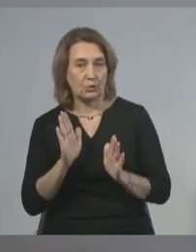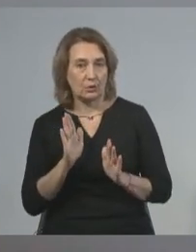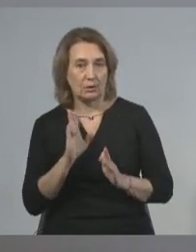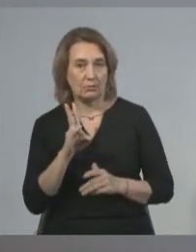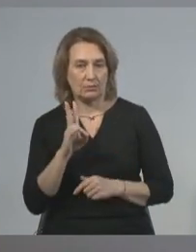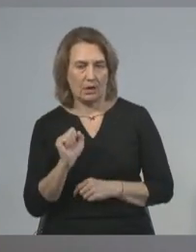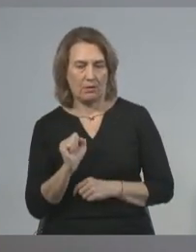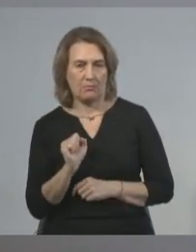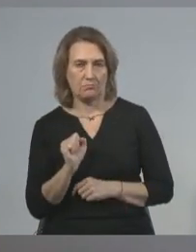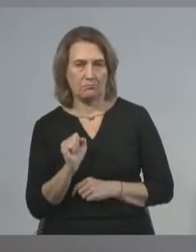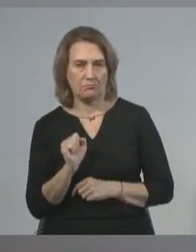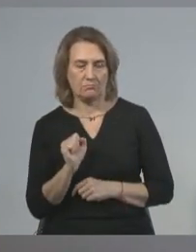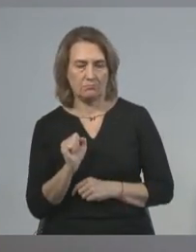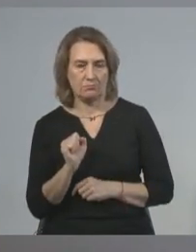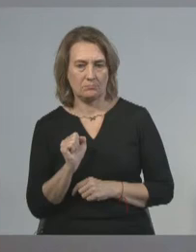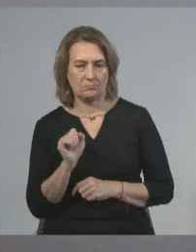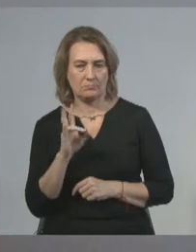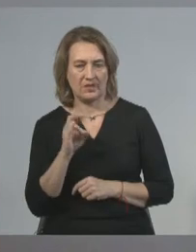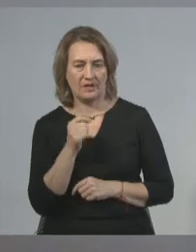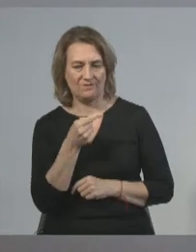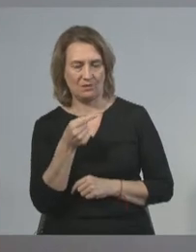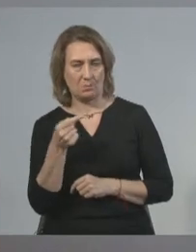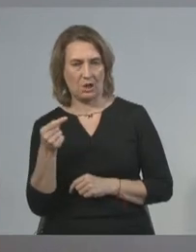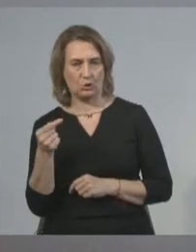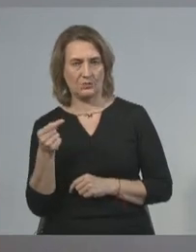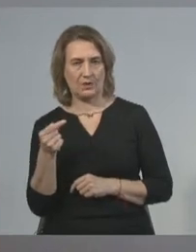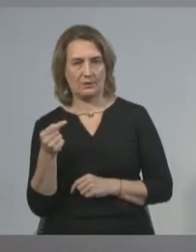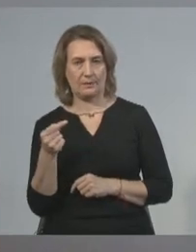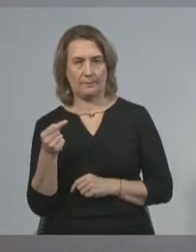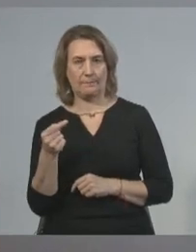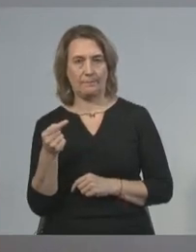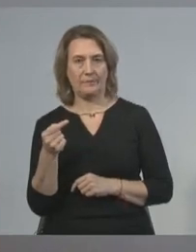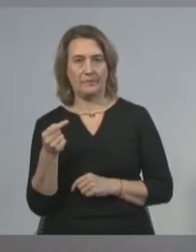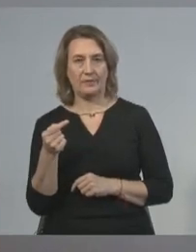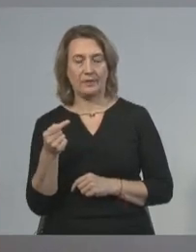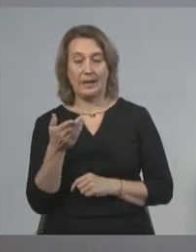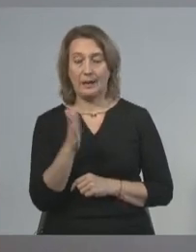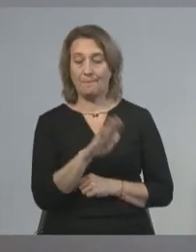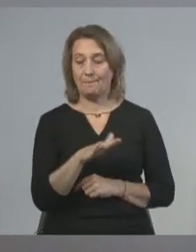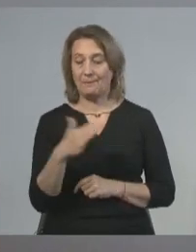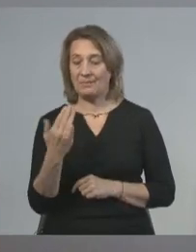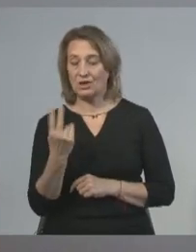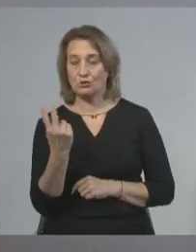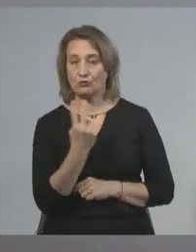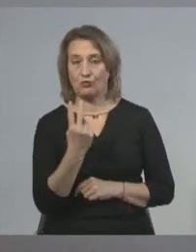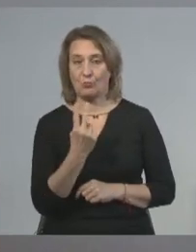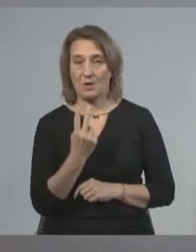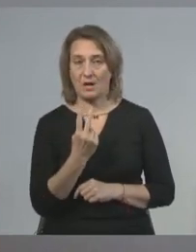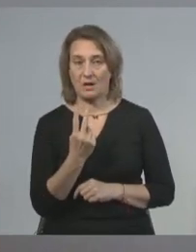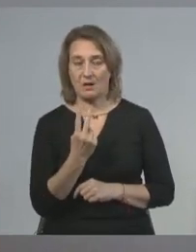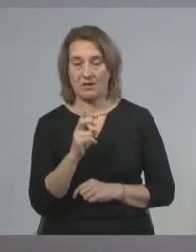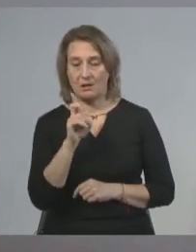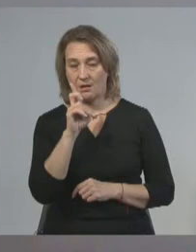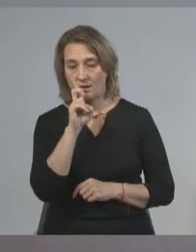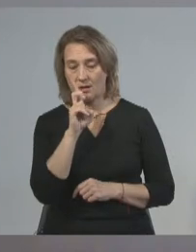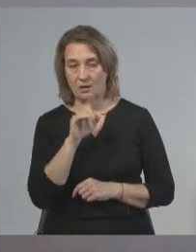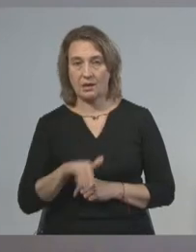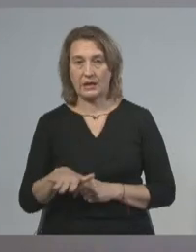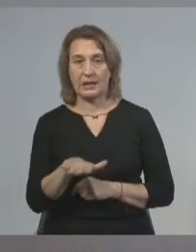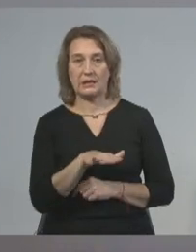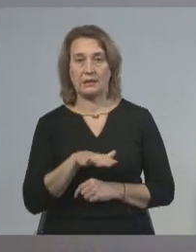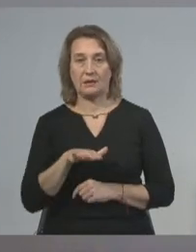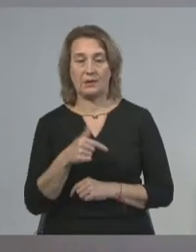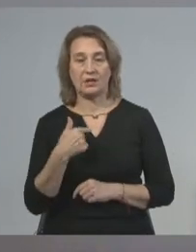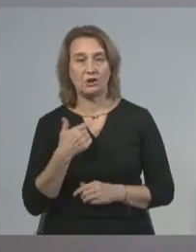differences uh based on religious and uh i was terrified by comments of readers below the